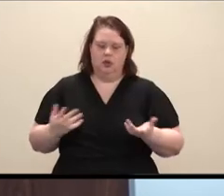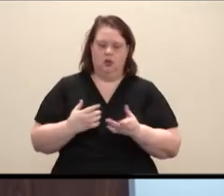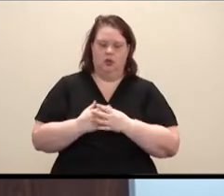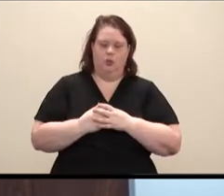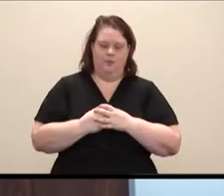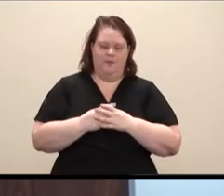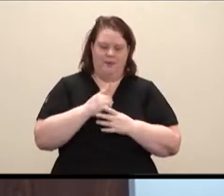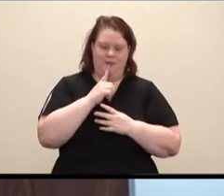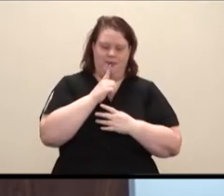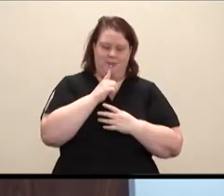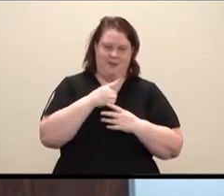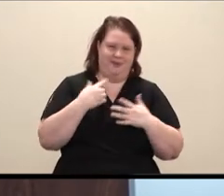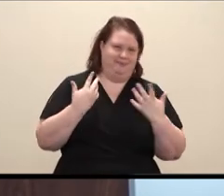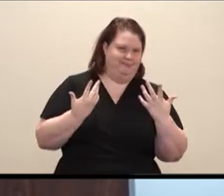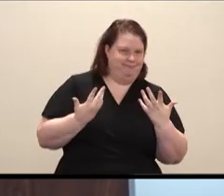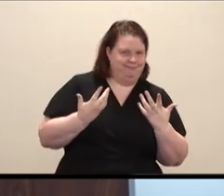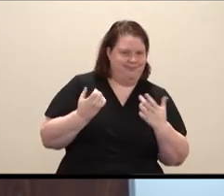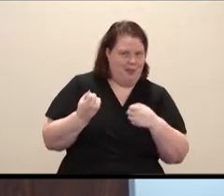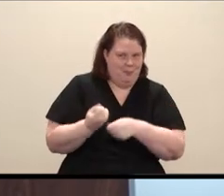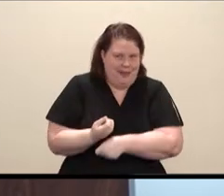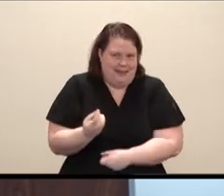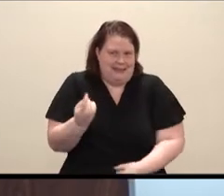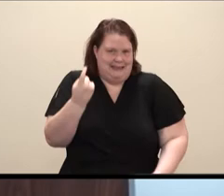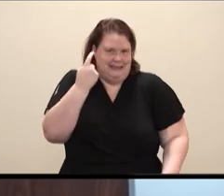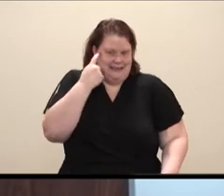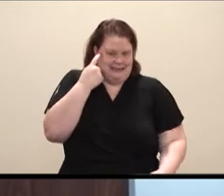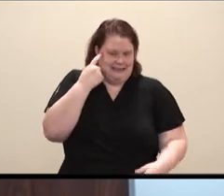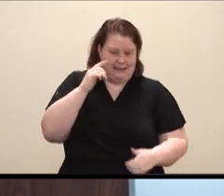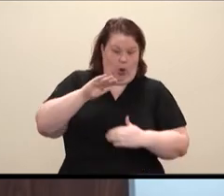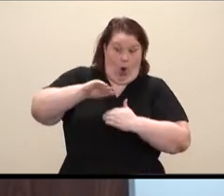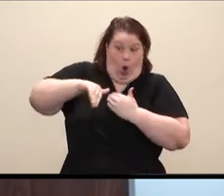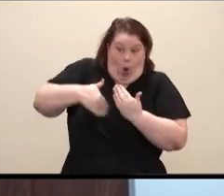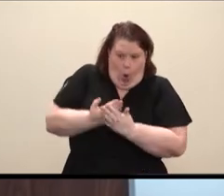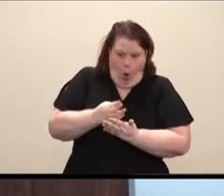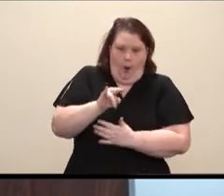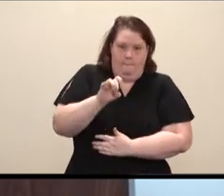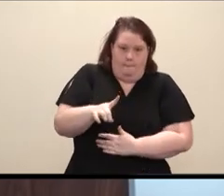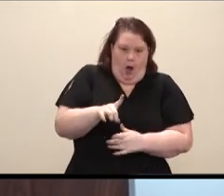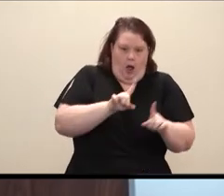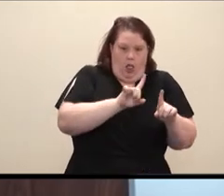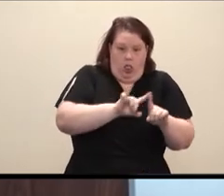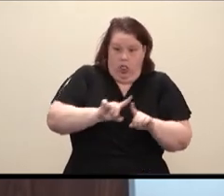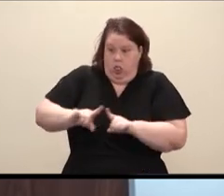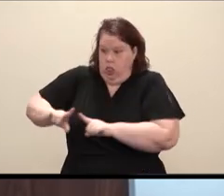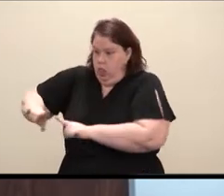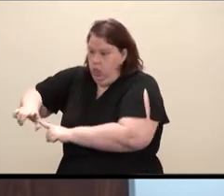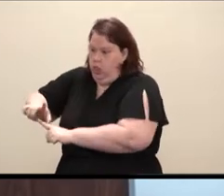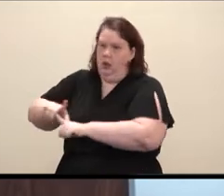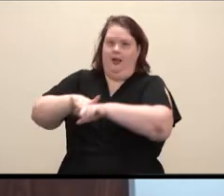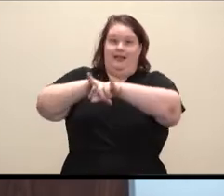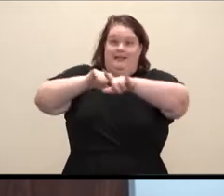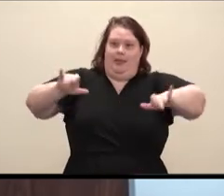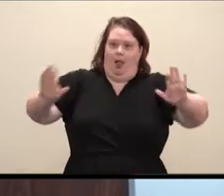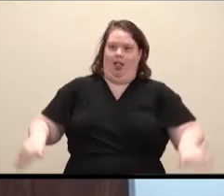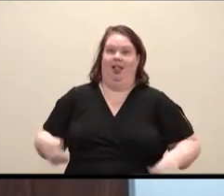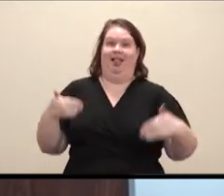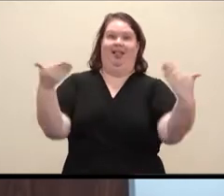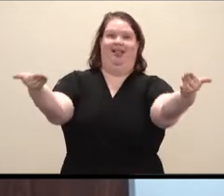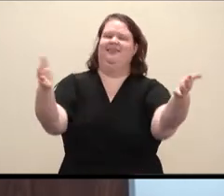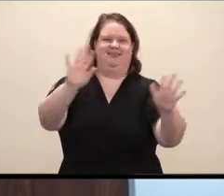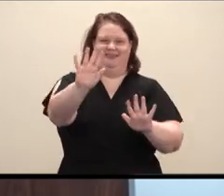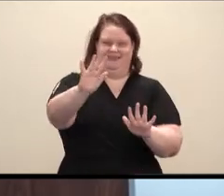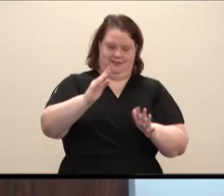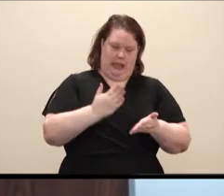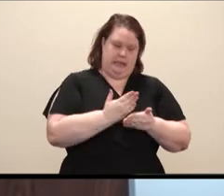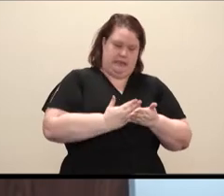not make sense to go out and issue all of the bonds at one time before you're ready to get projects